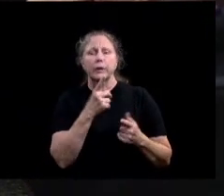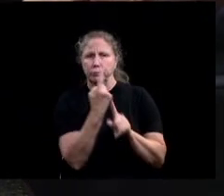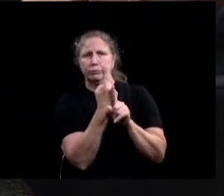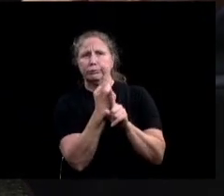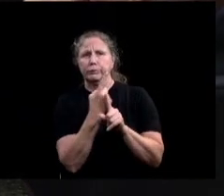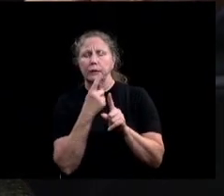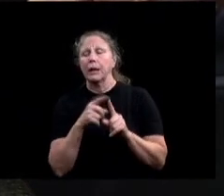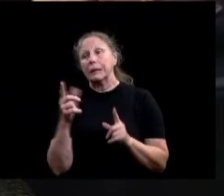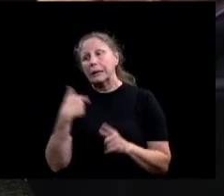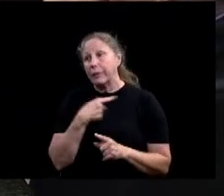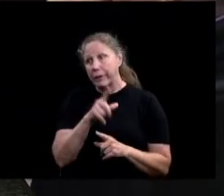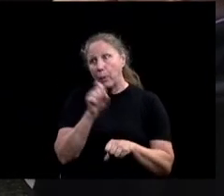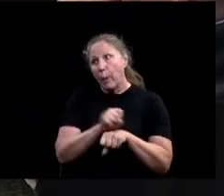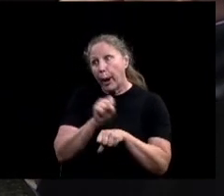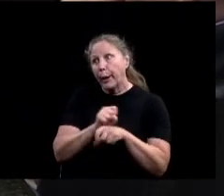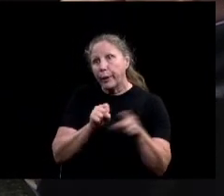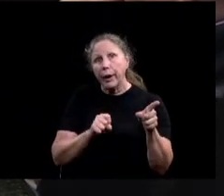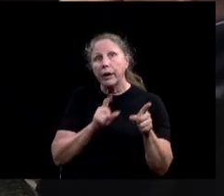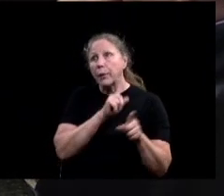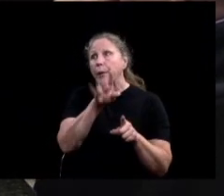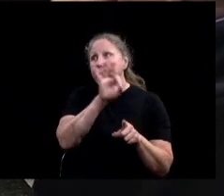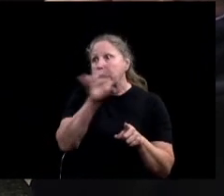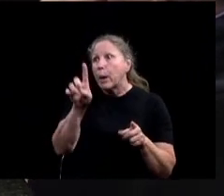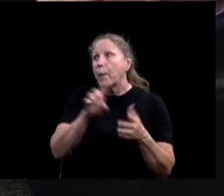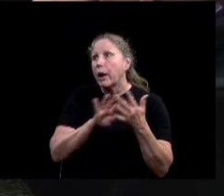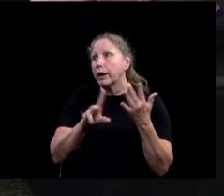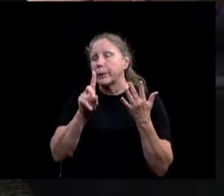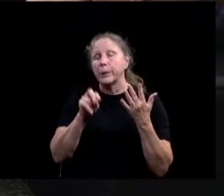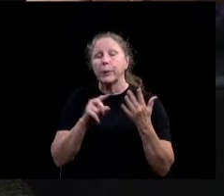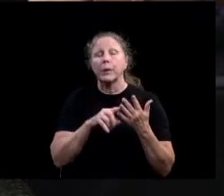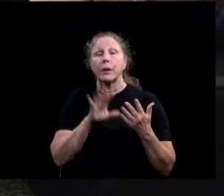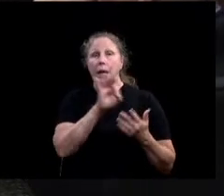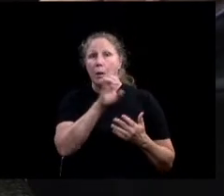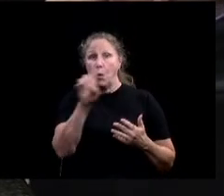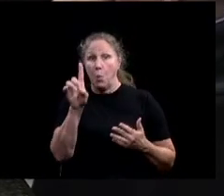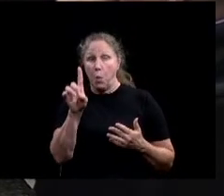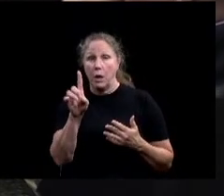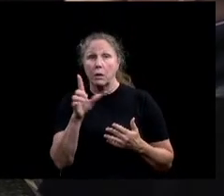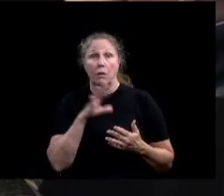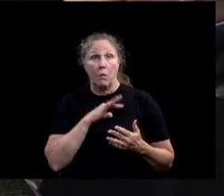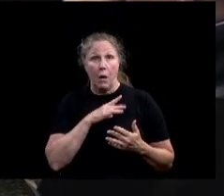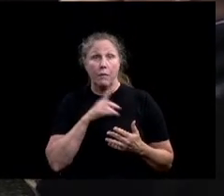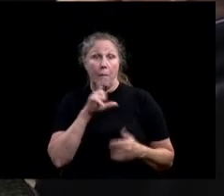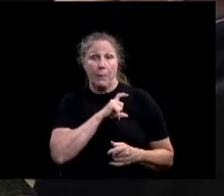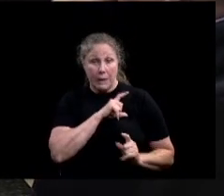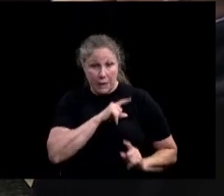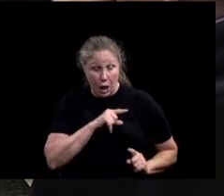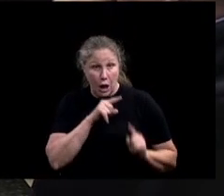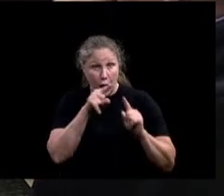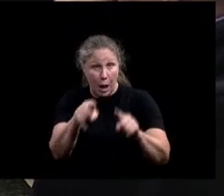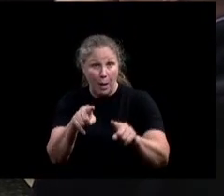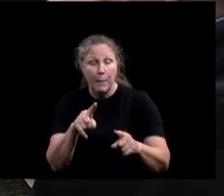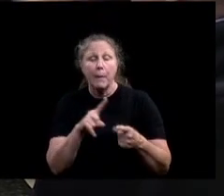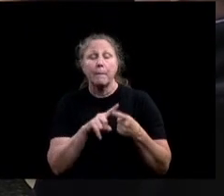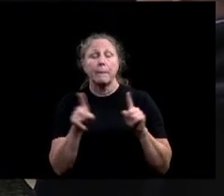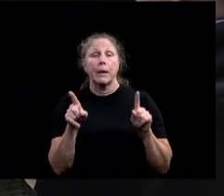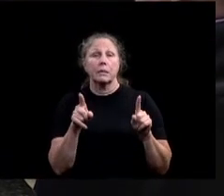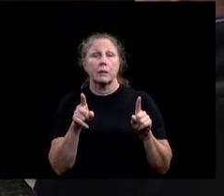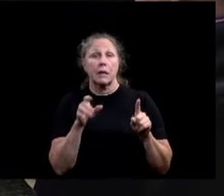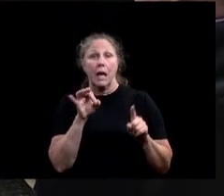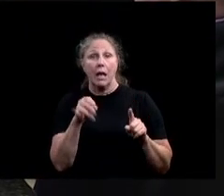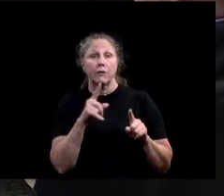calls. 911 is great when you need a police officer, but if you talk to Assistant Chief Ginch, who was around